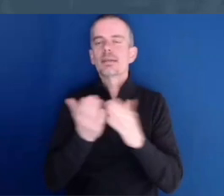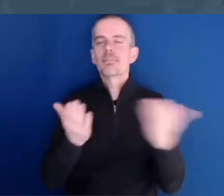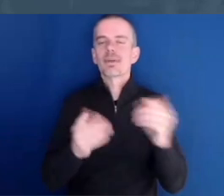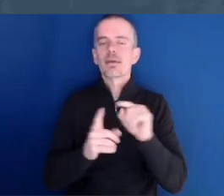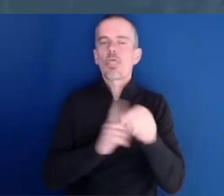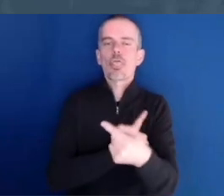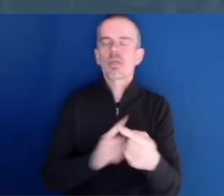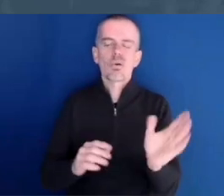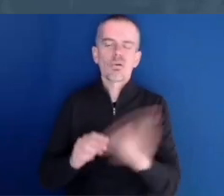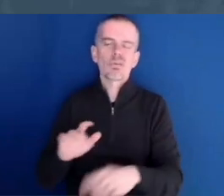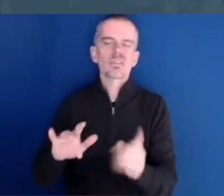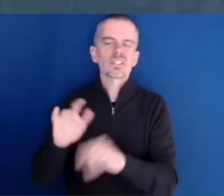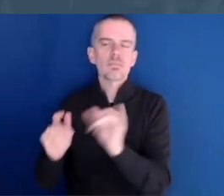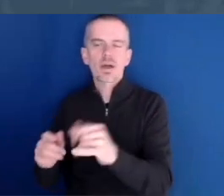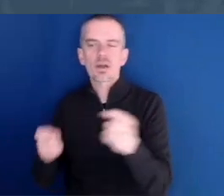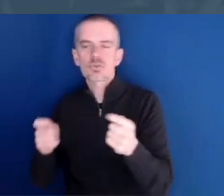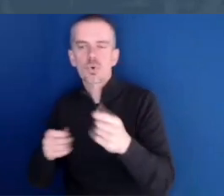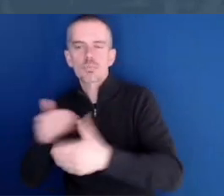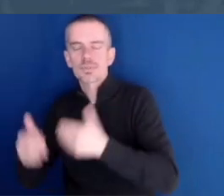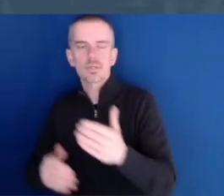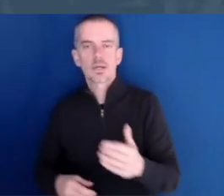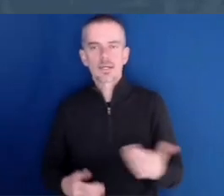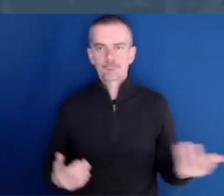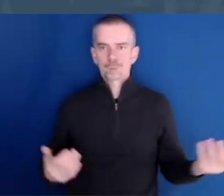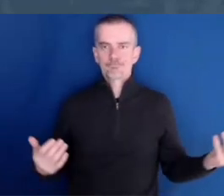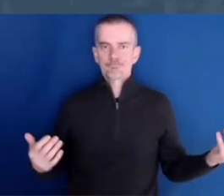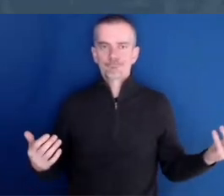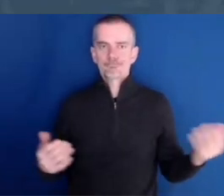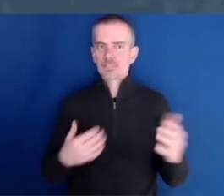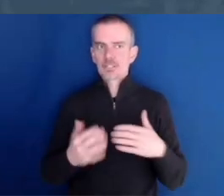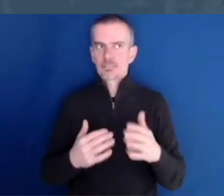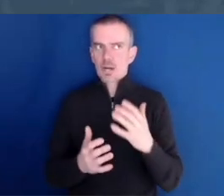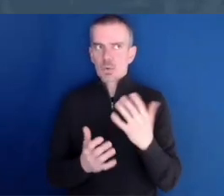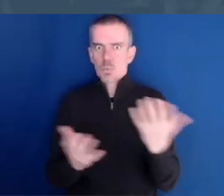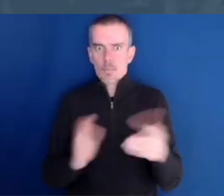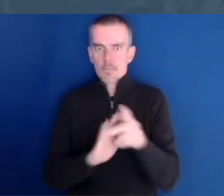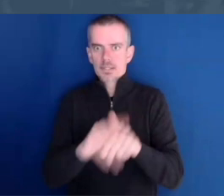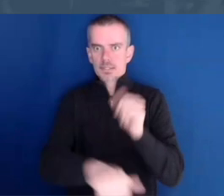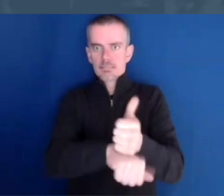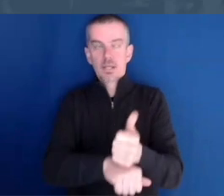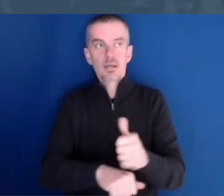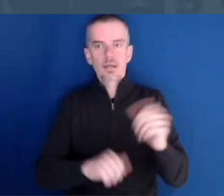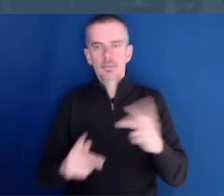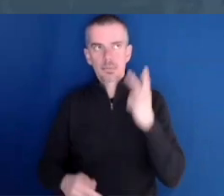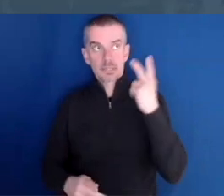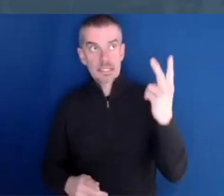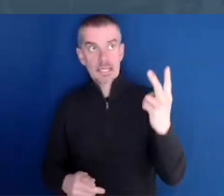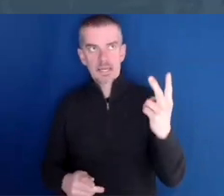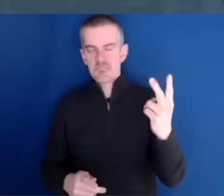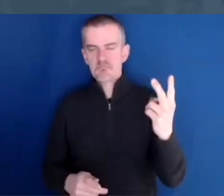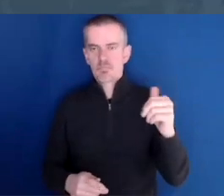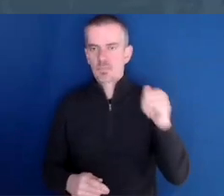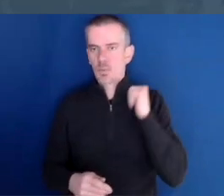control procedures, it doesn't really matter what control policies are in place. Other people aren't going to follow